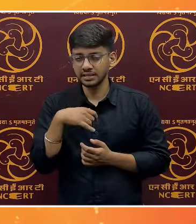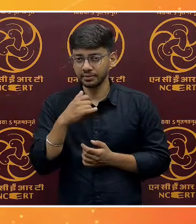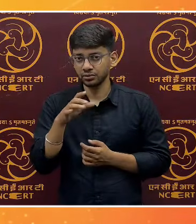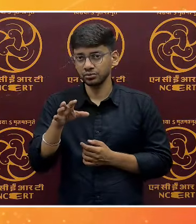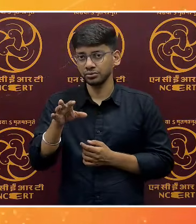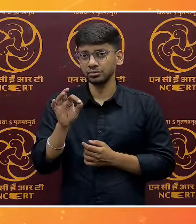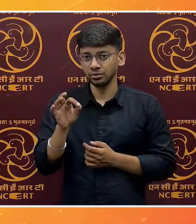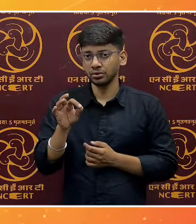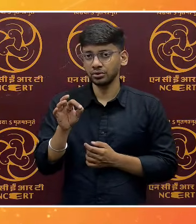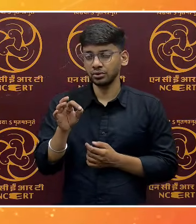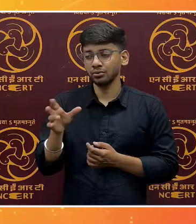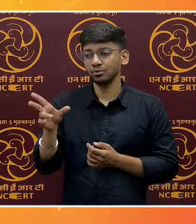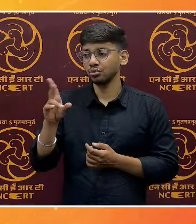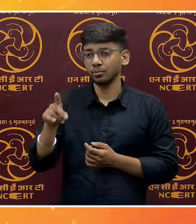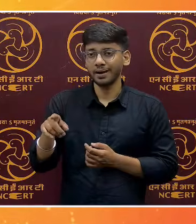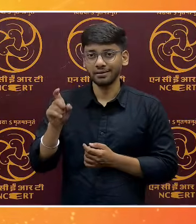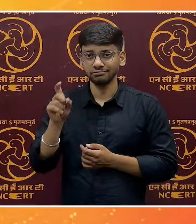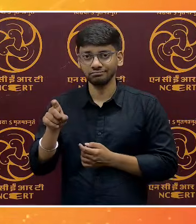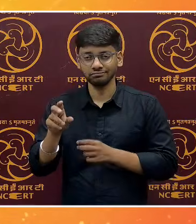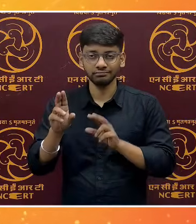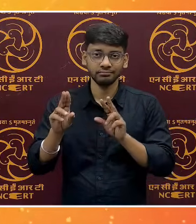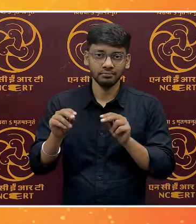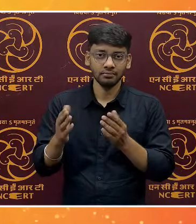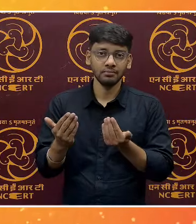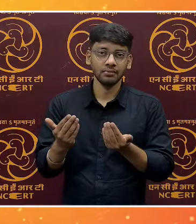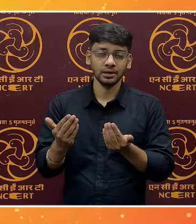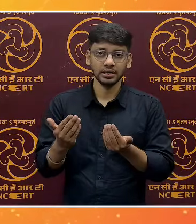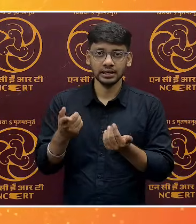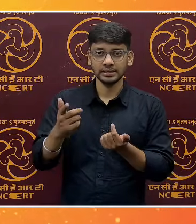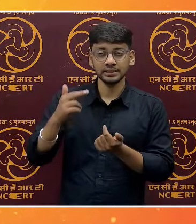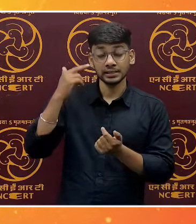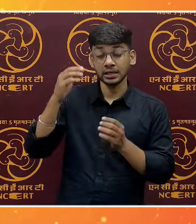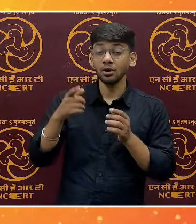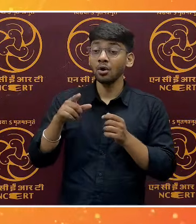chance for correcting the answer. So